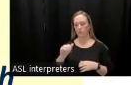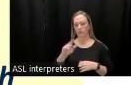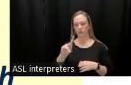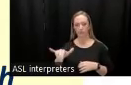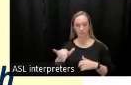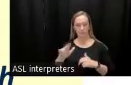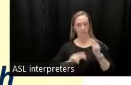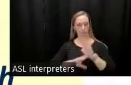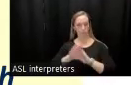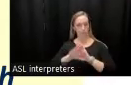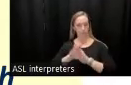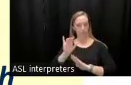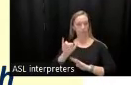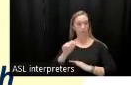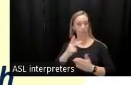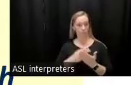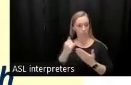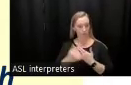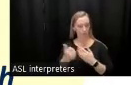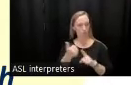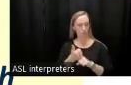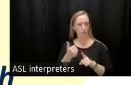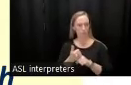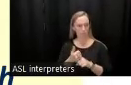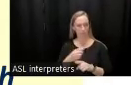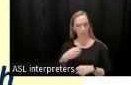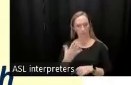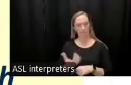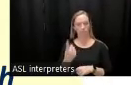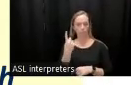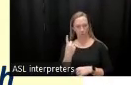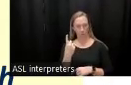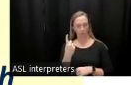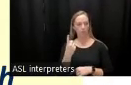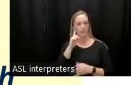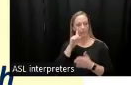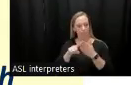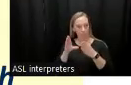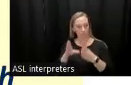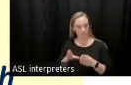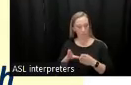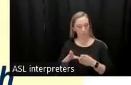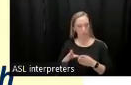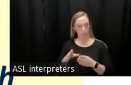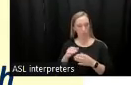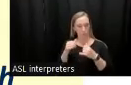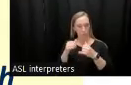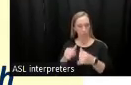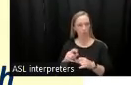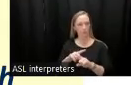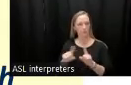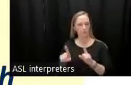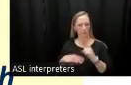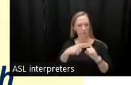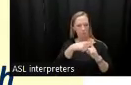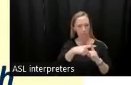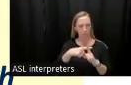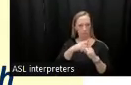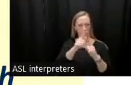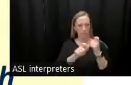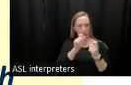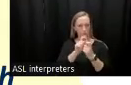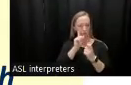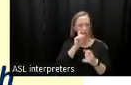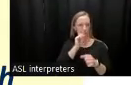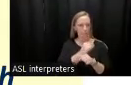project that does give single investigator awards, but it is targeting certain institutions and investigators at those